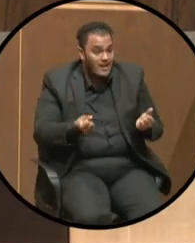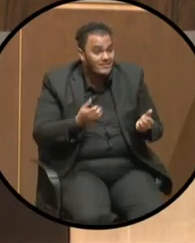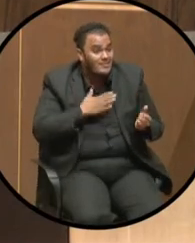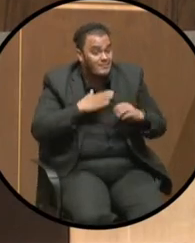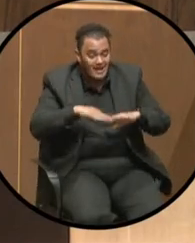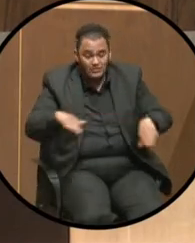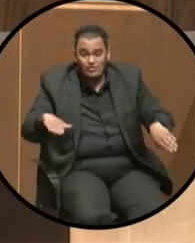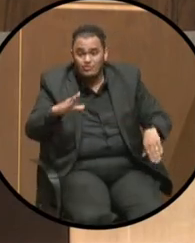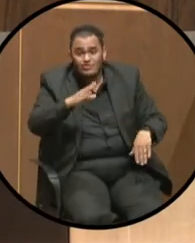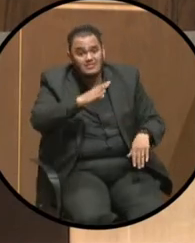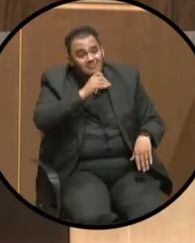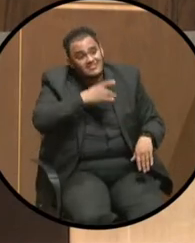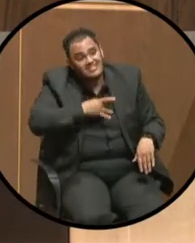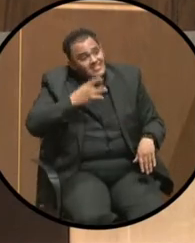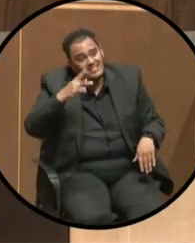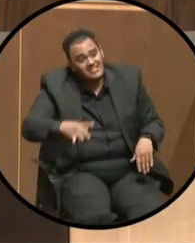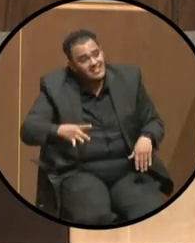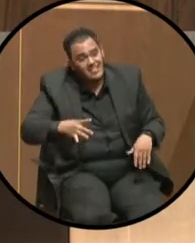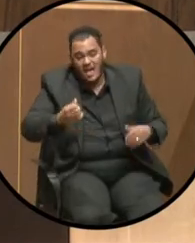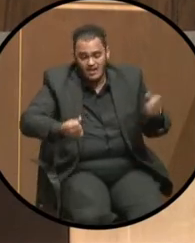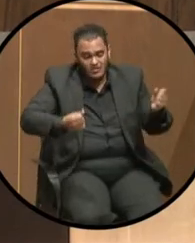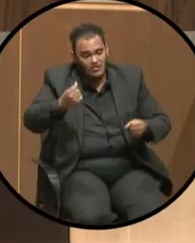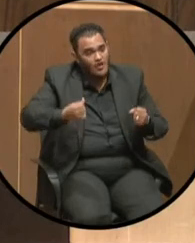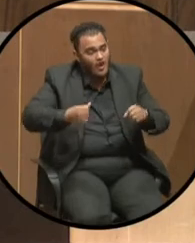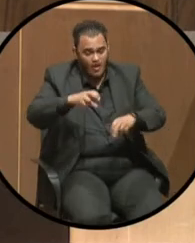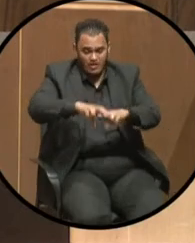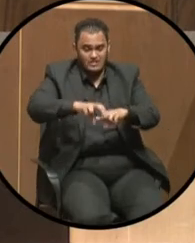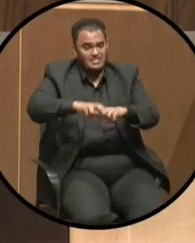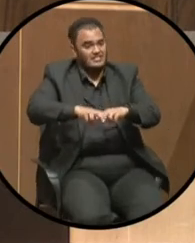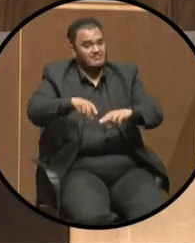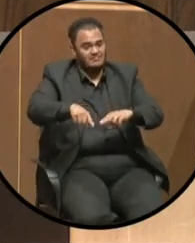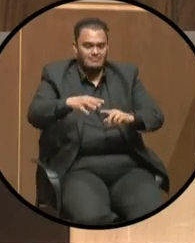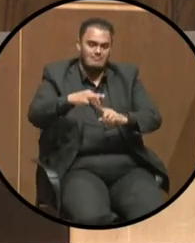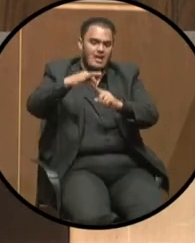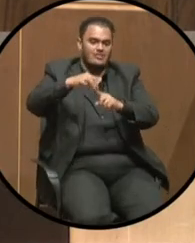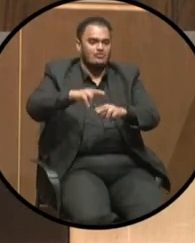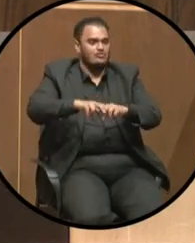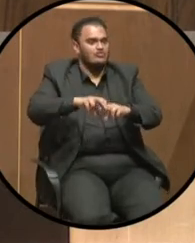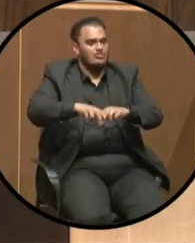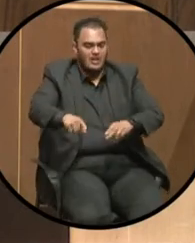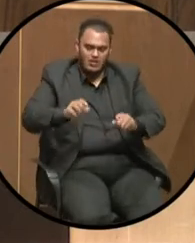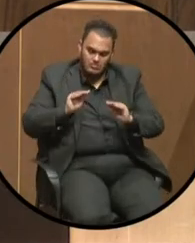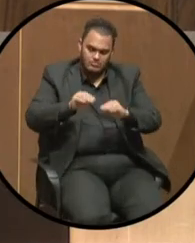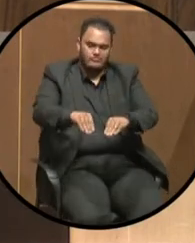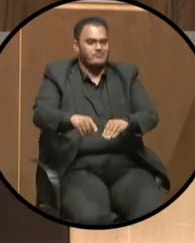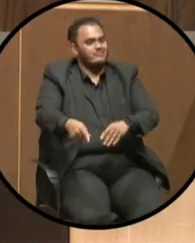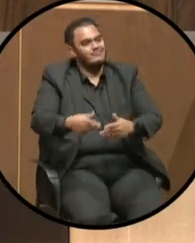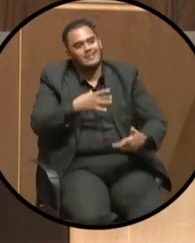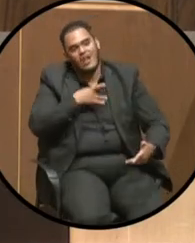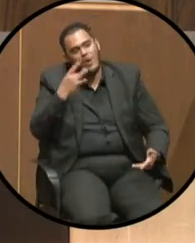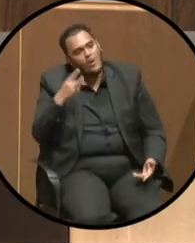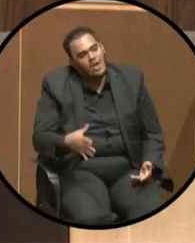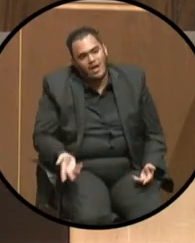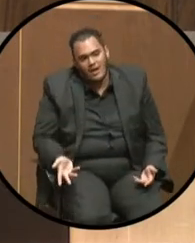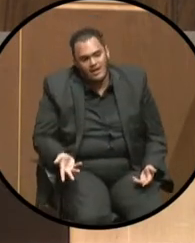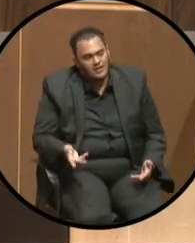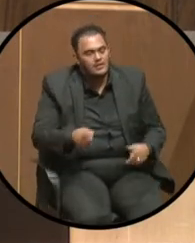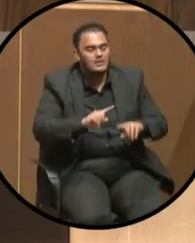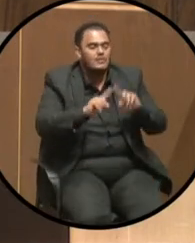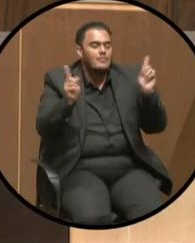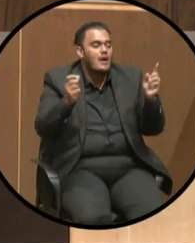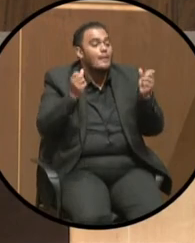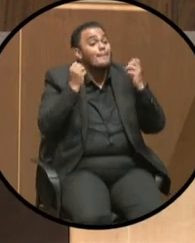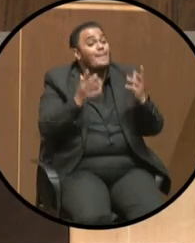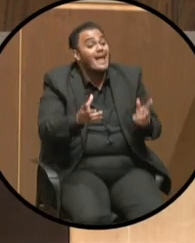seat, but it was the safest thing to do. It's the same with COVID. More people can walk away with their lives and